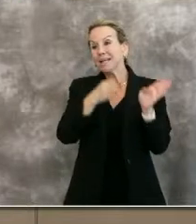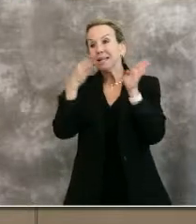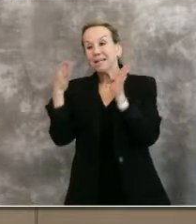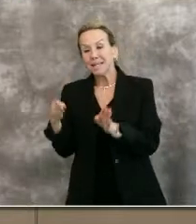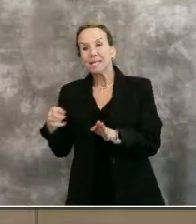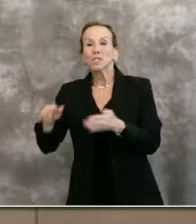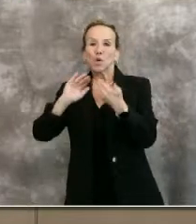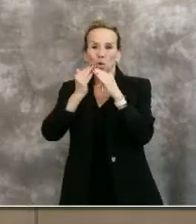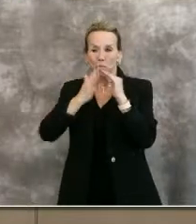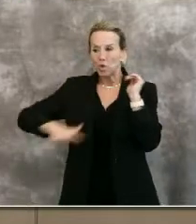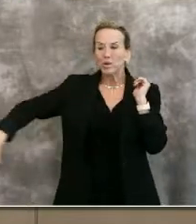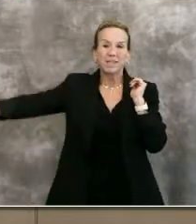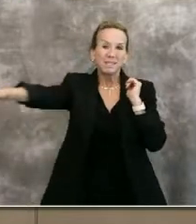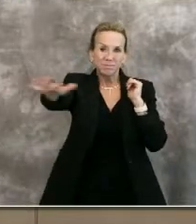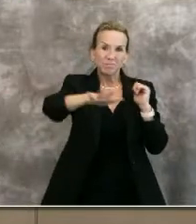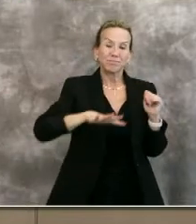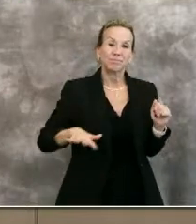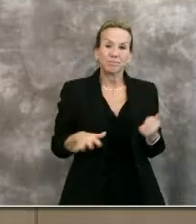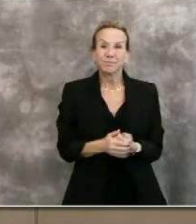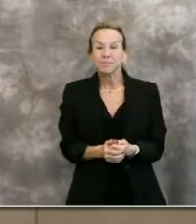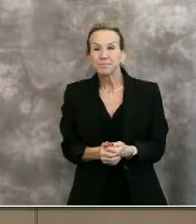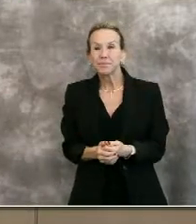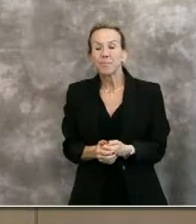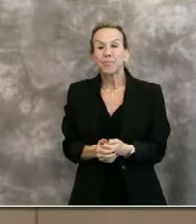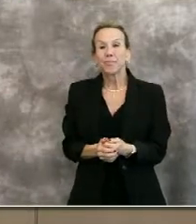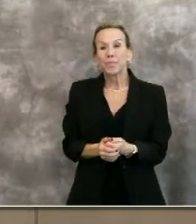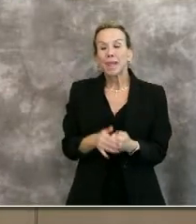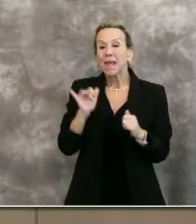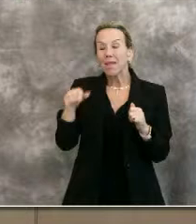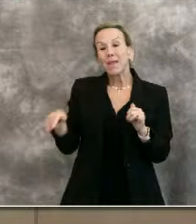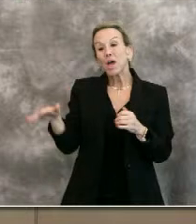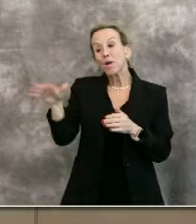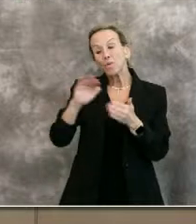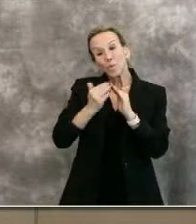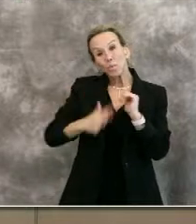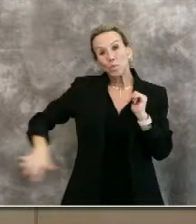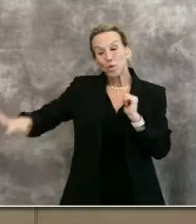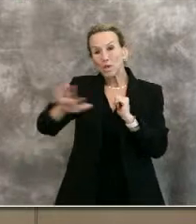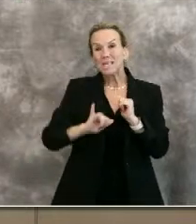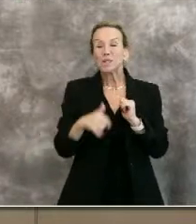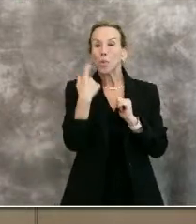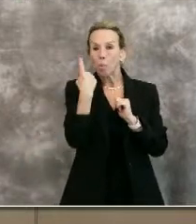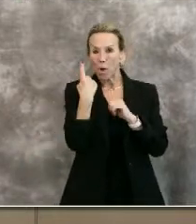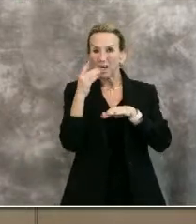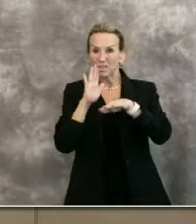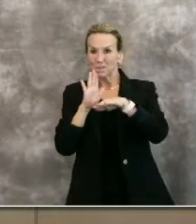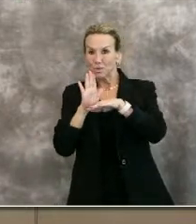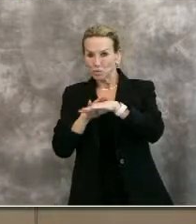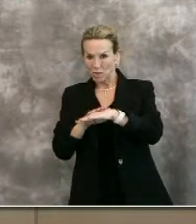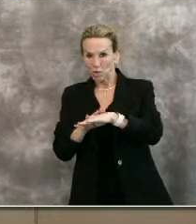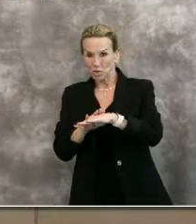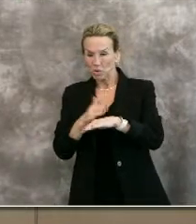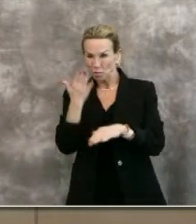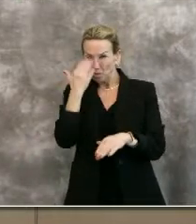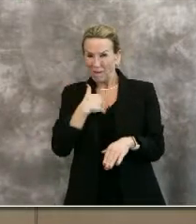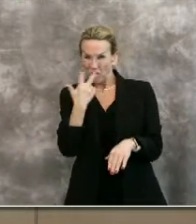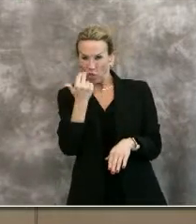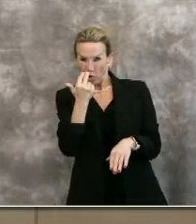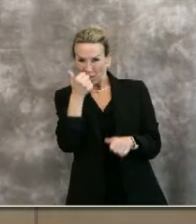is community settings, which represents one of our triggers, 13 triggers.